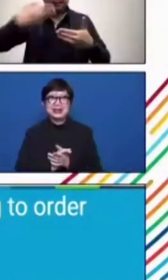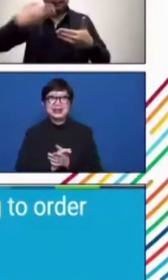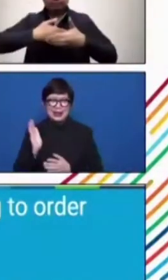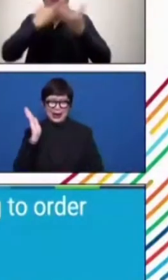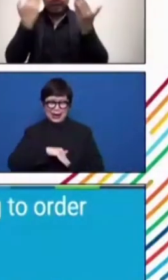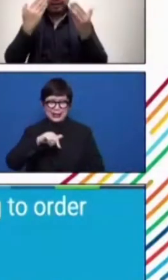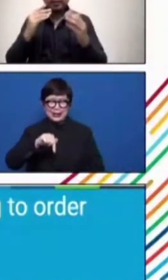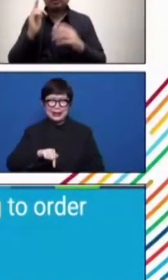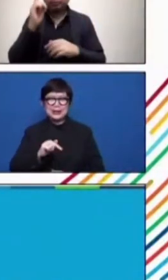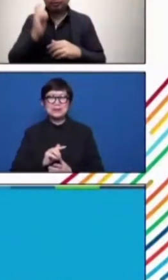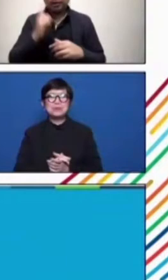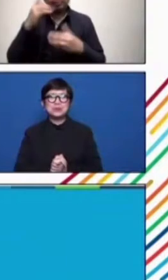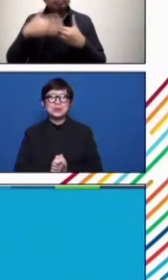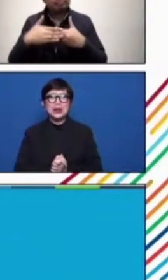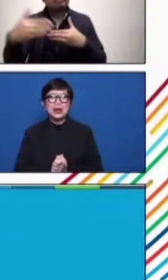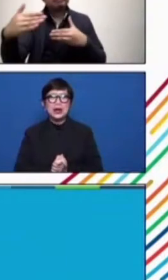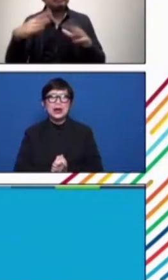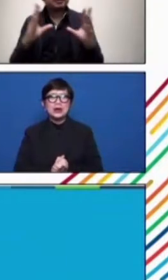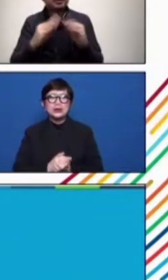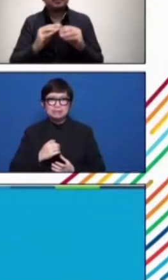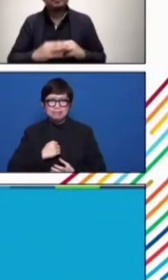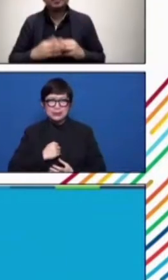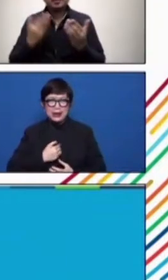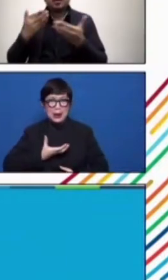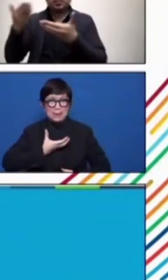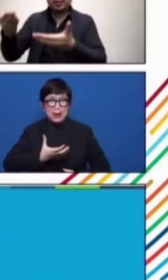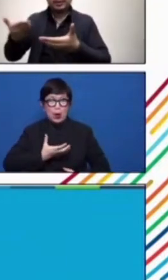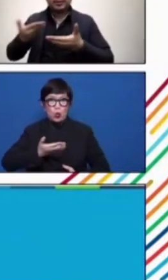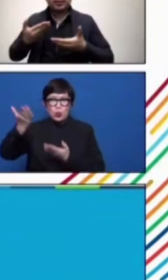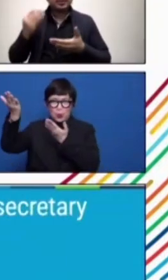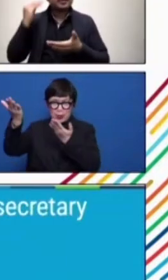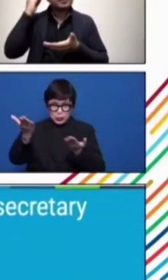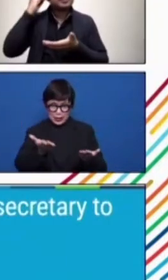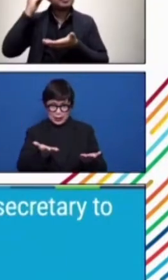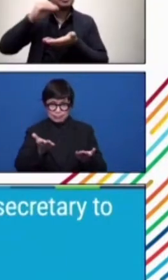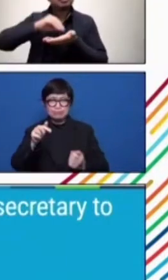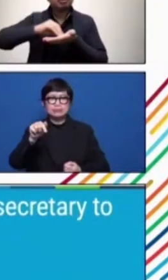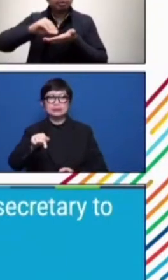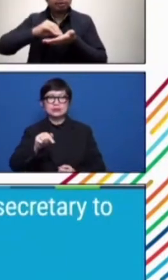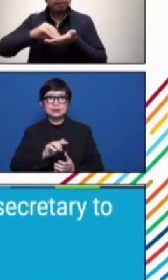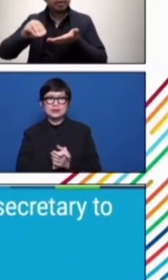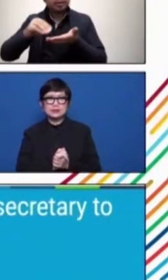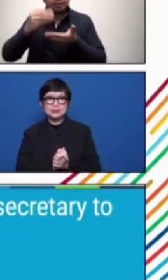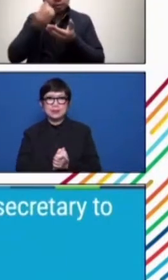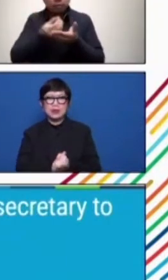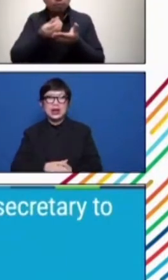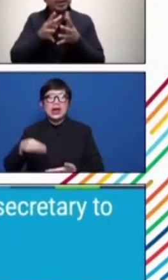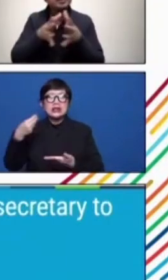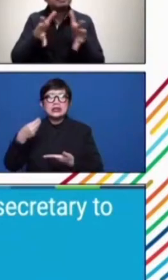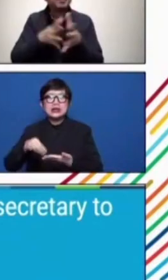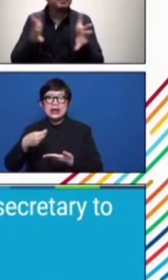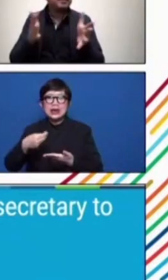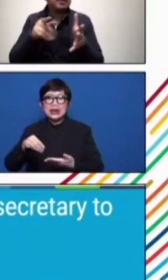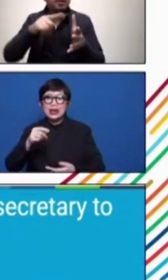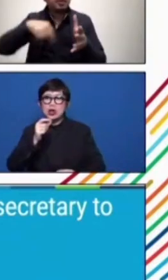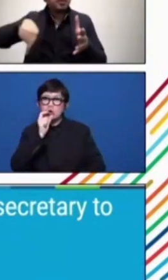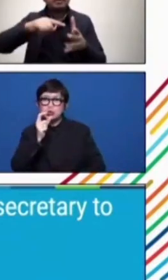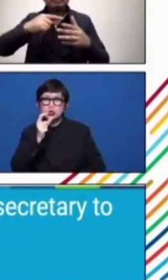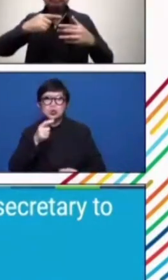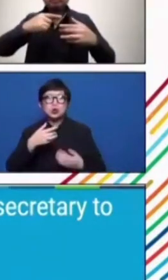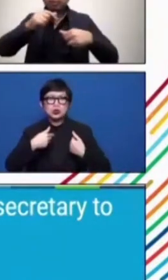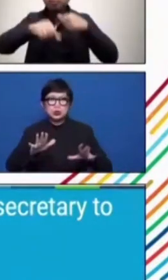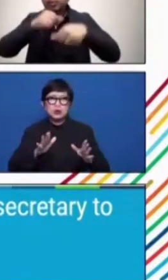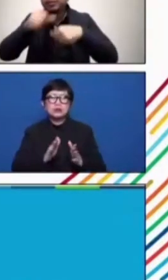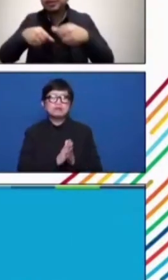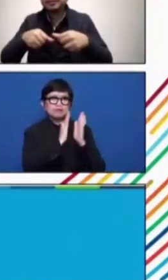this point in time please allow me to invite the Secretariat secretary to update us on some housekeeping matters thank you